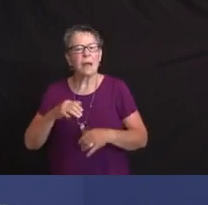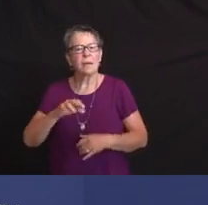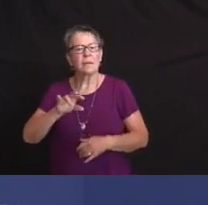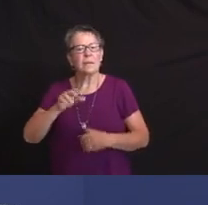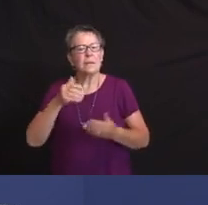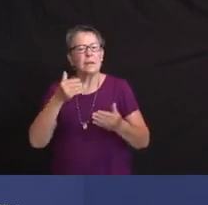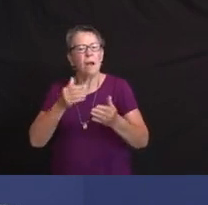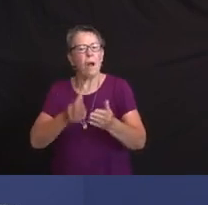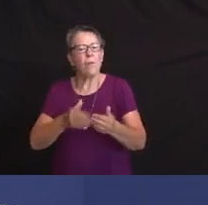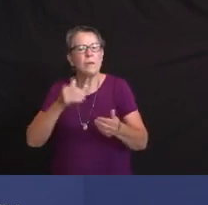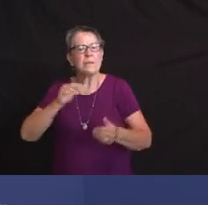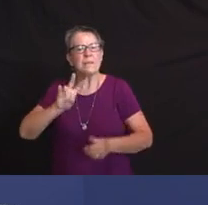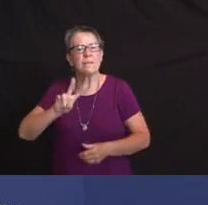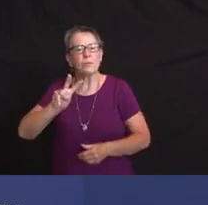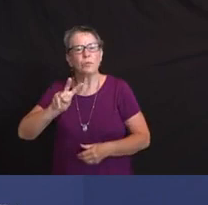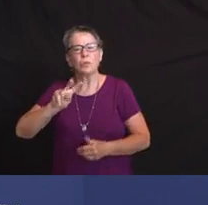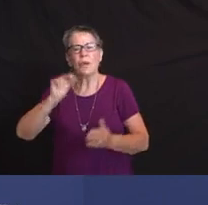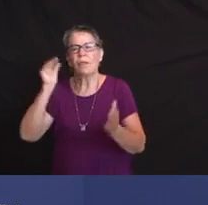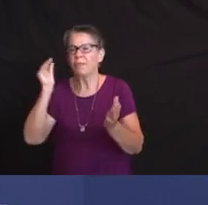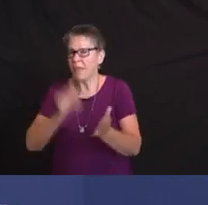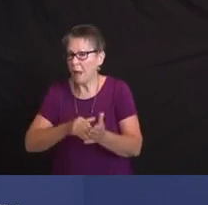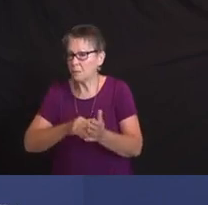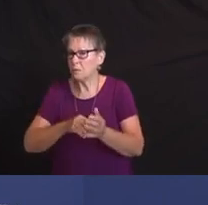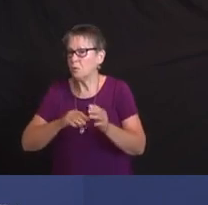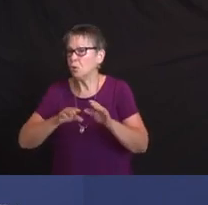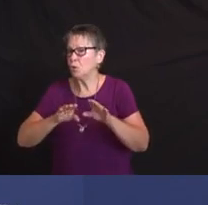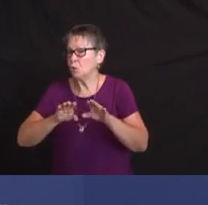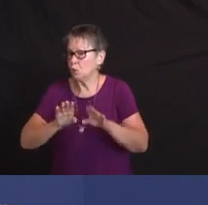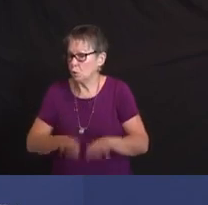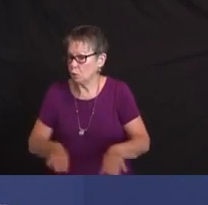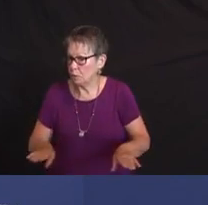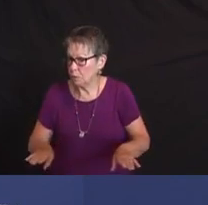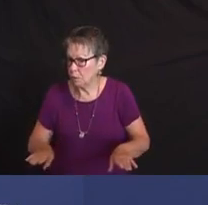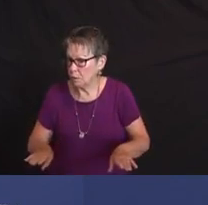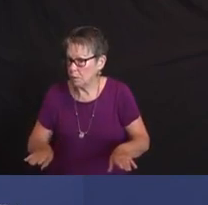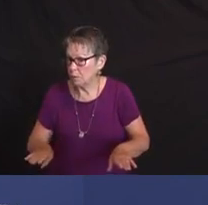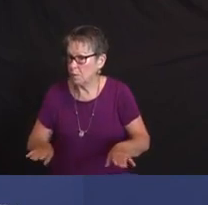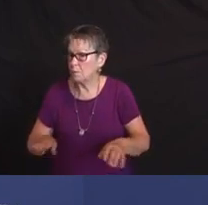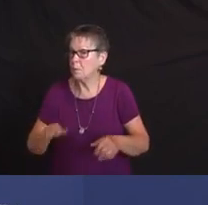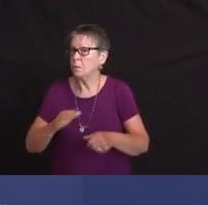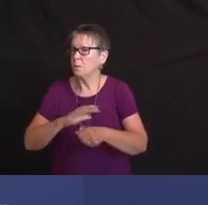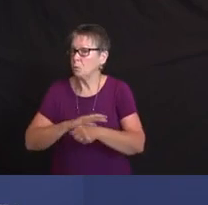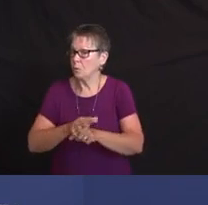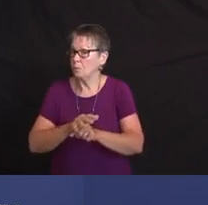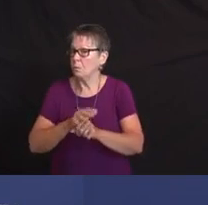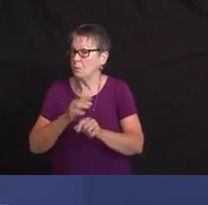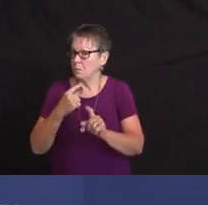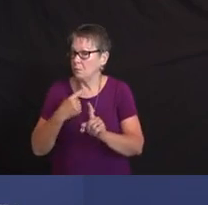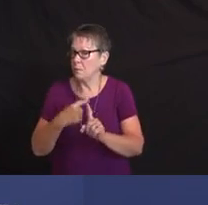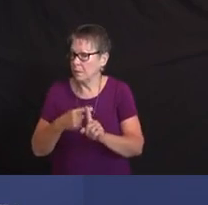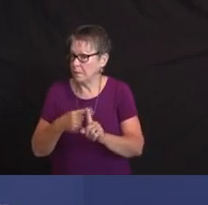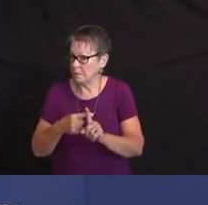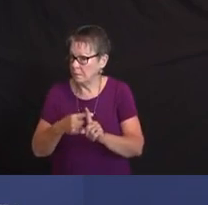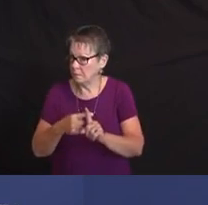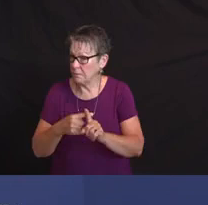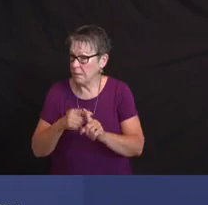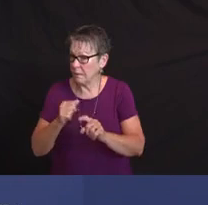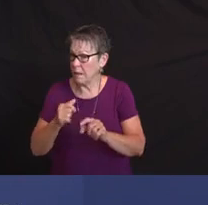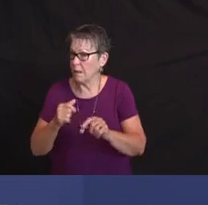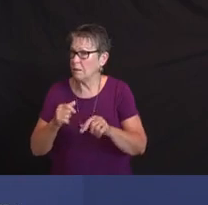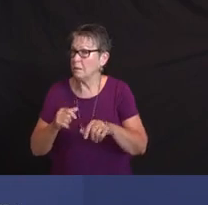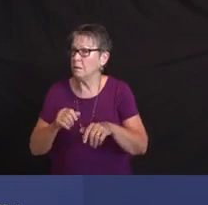COVID-19 in the last week of July, an increase of 84% over the prior